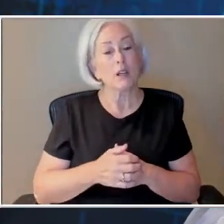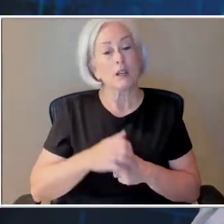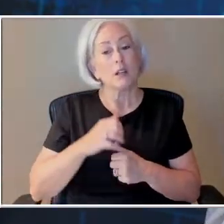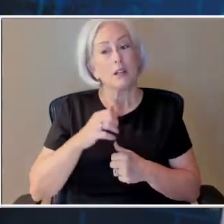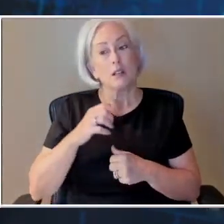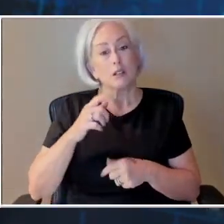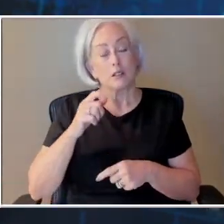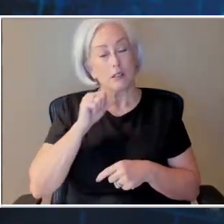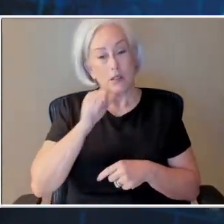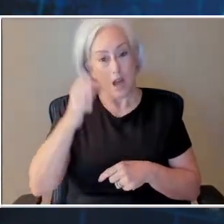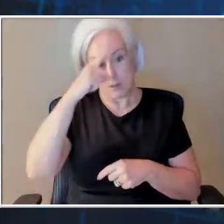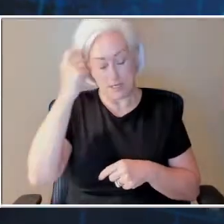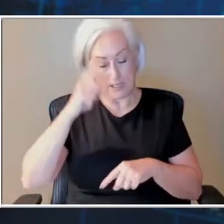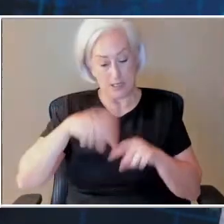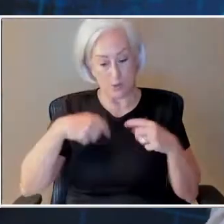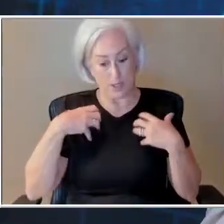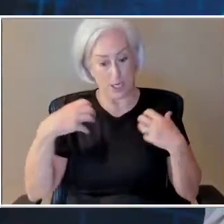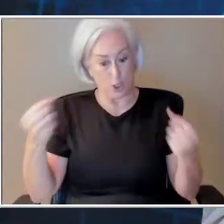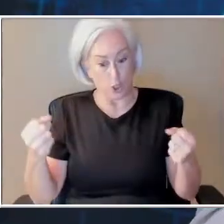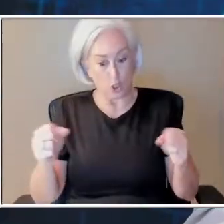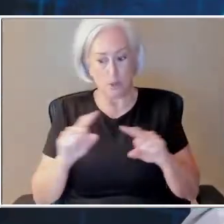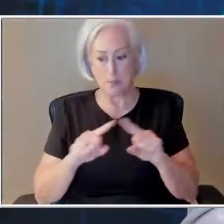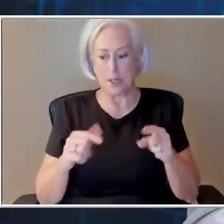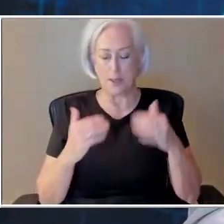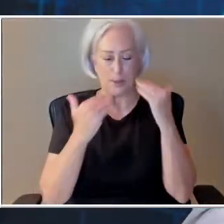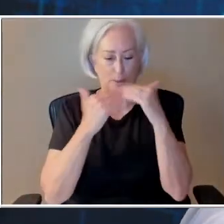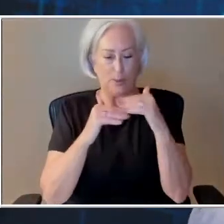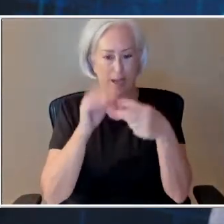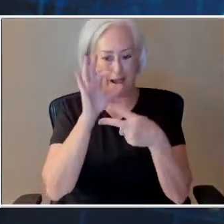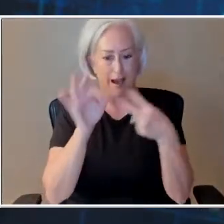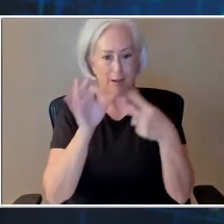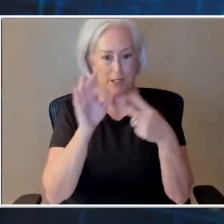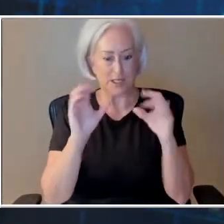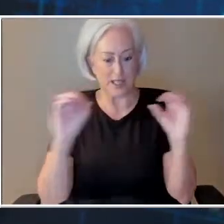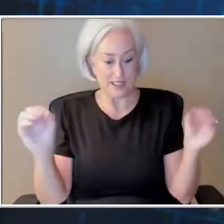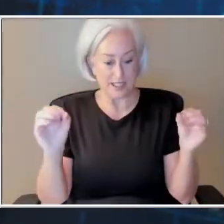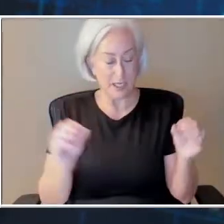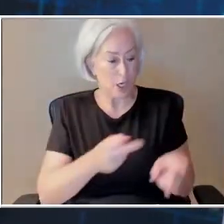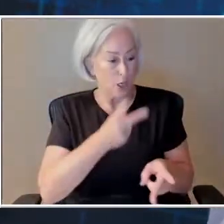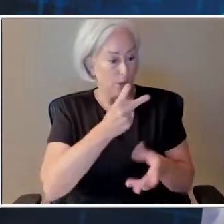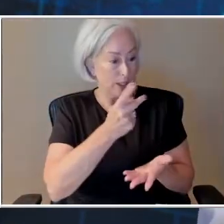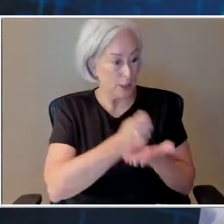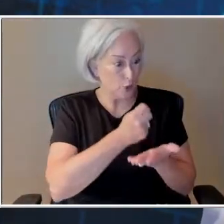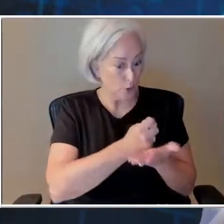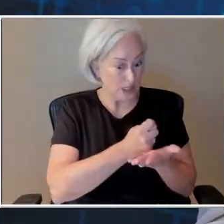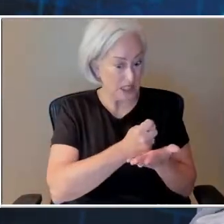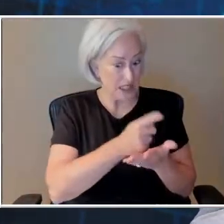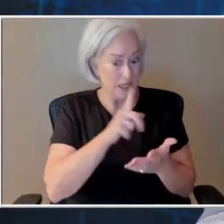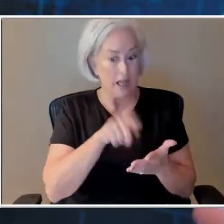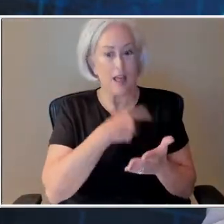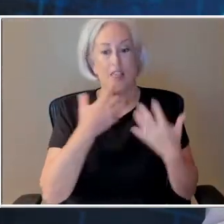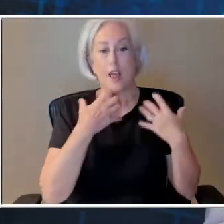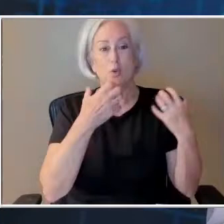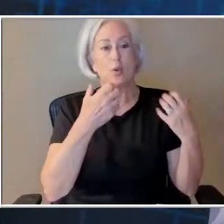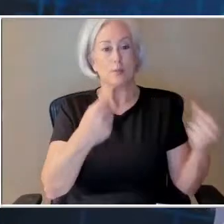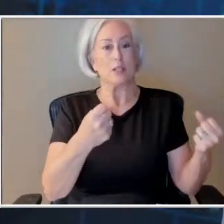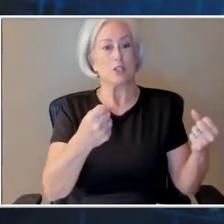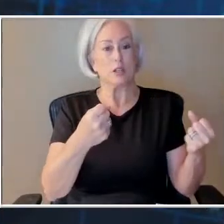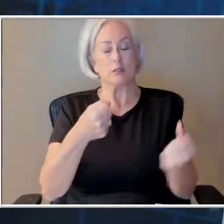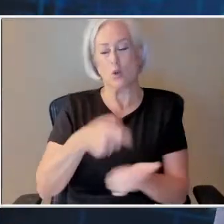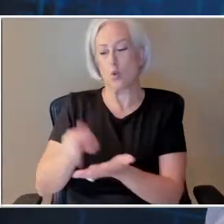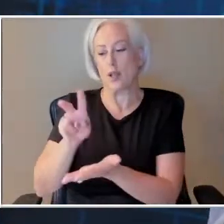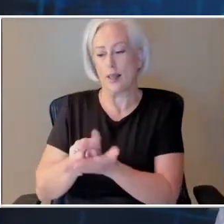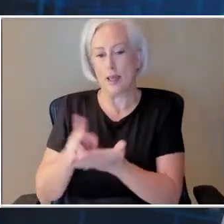myeloma, we didn't have a lot of great options of therapy. We treat the patient, they go to remission, and they relapse. The great news is that now we have many options of